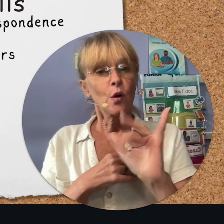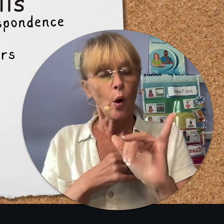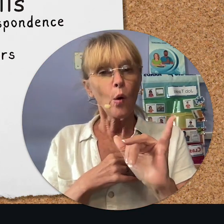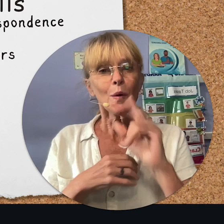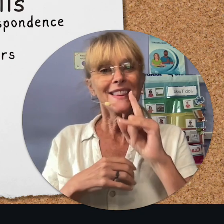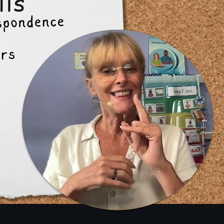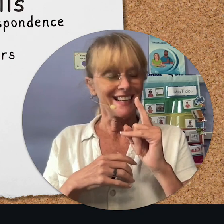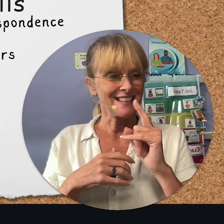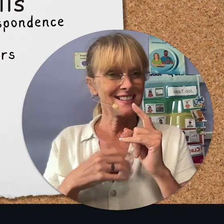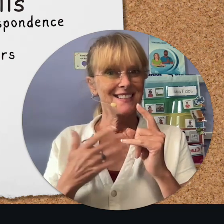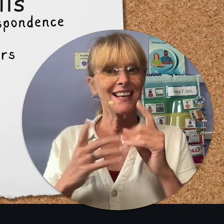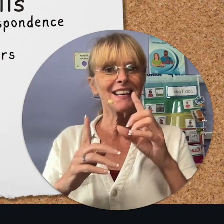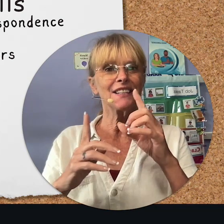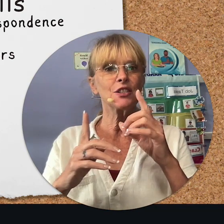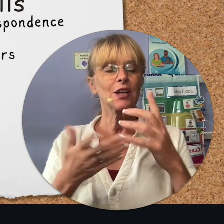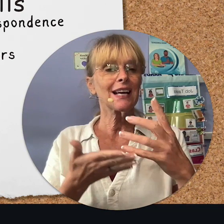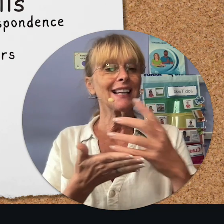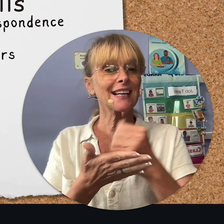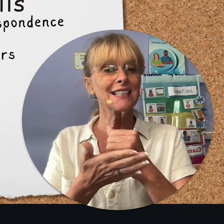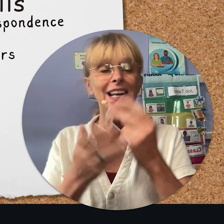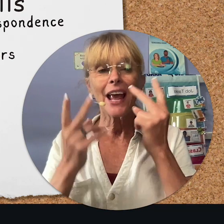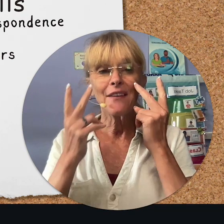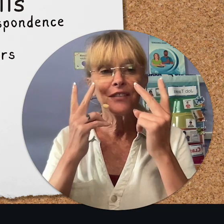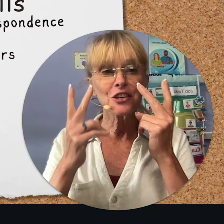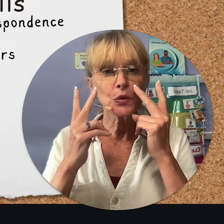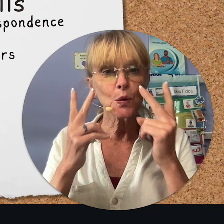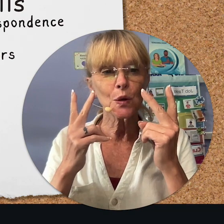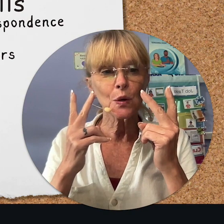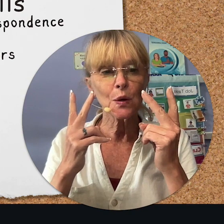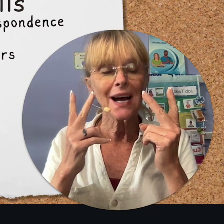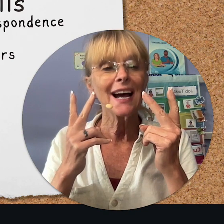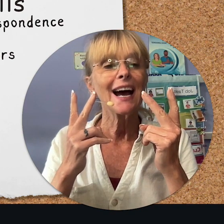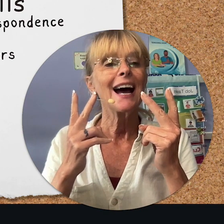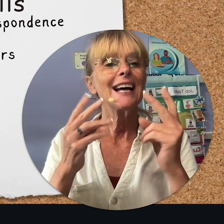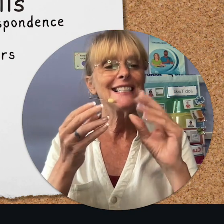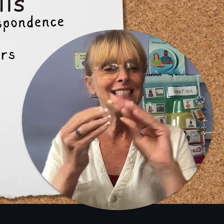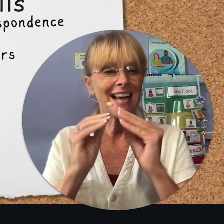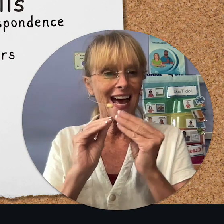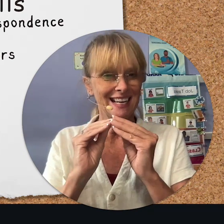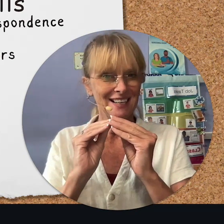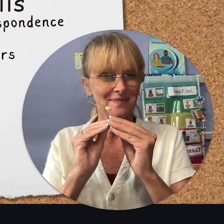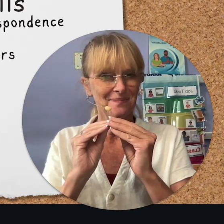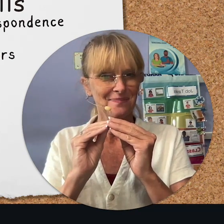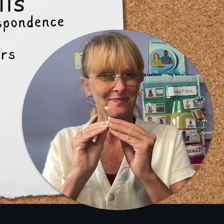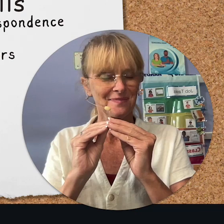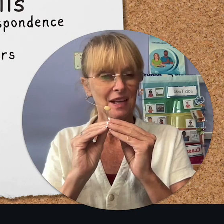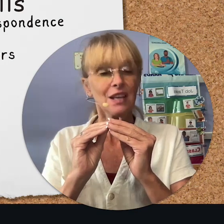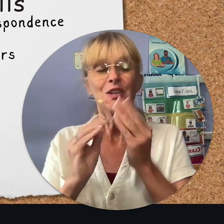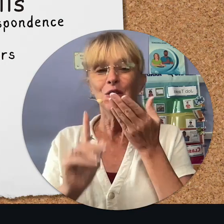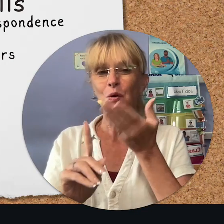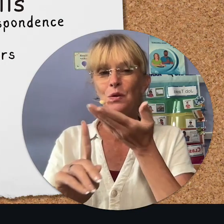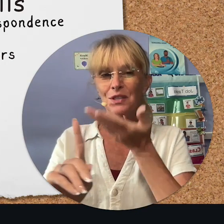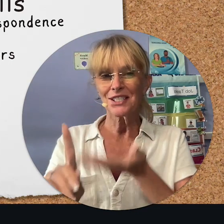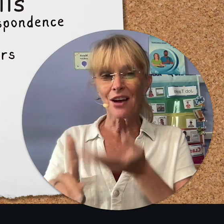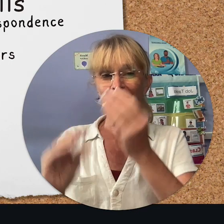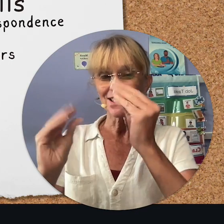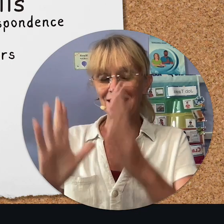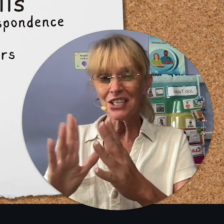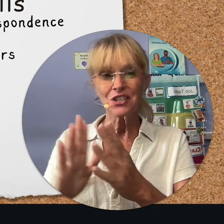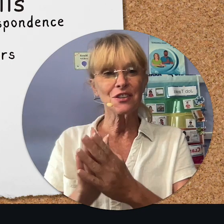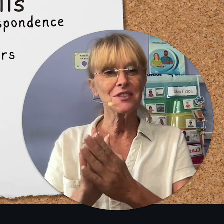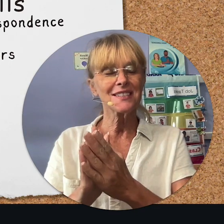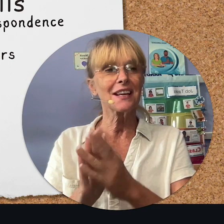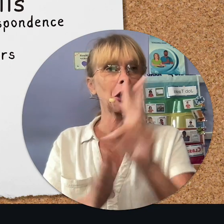The goal with this is collecting a visual data. You yourself